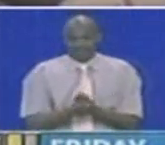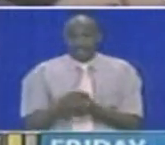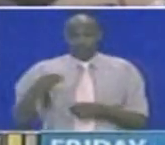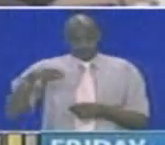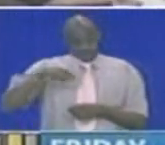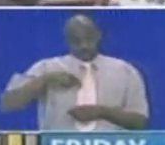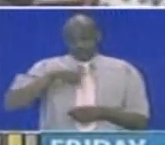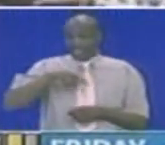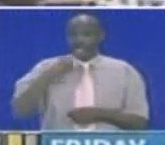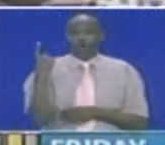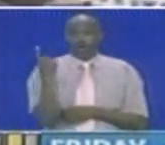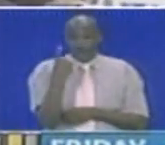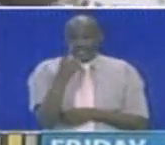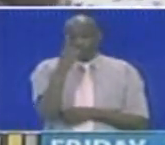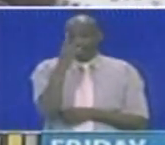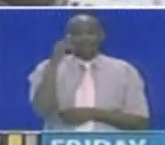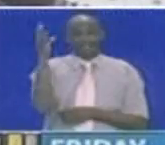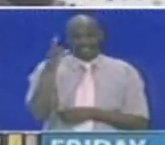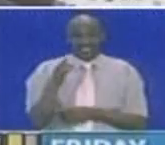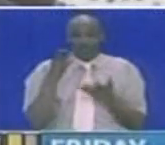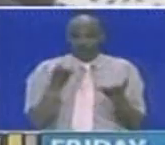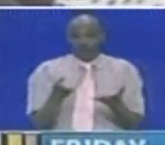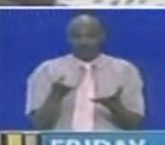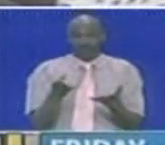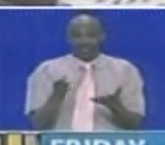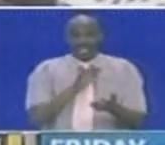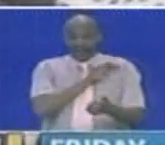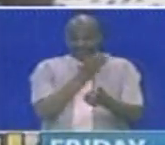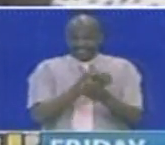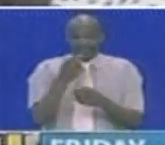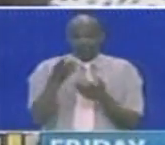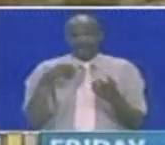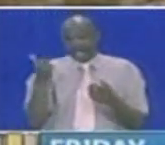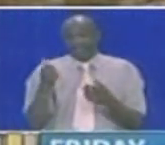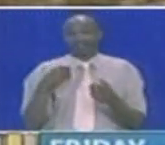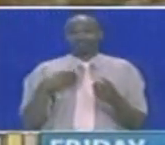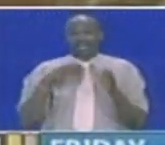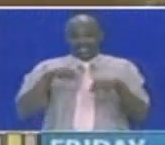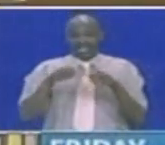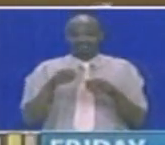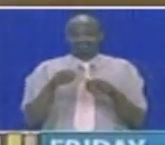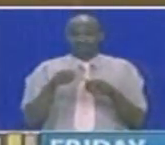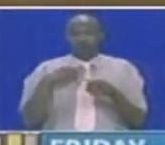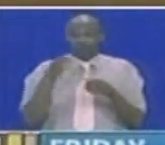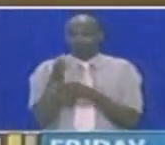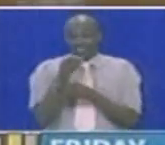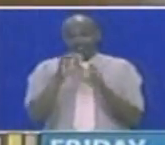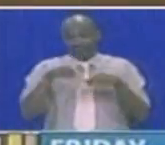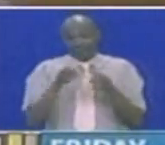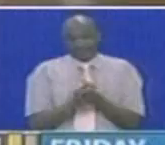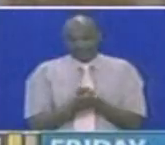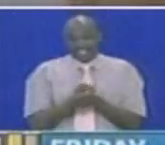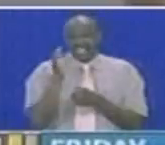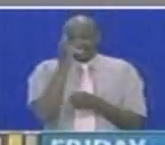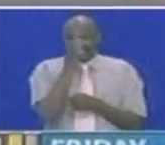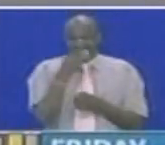touched 1% of the existing capacity of the existing aquaculture potential. Nyeri has 3,000 ponds and